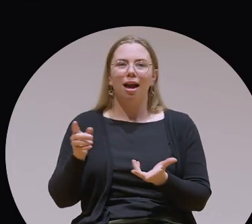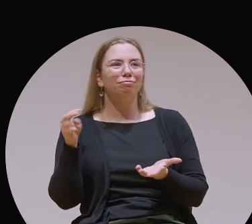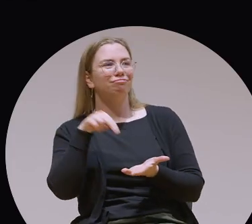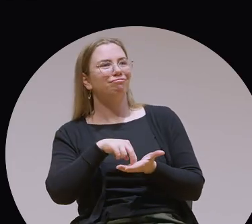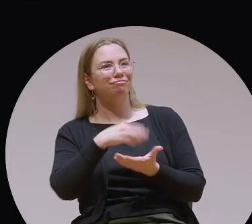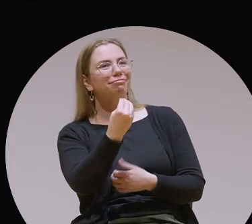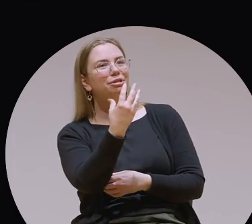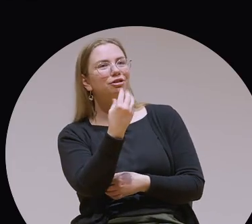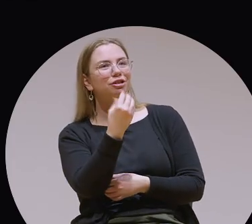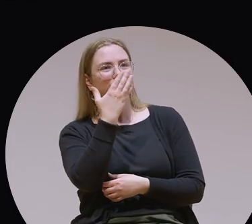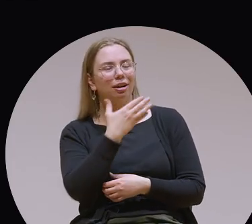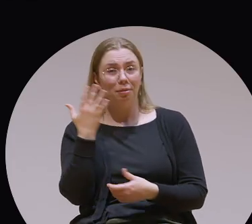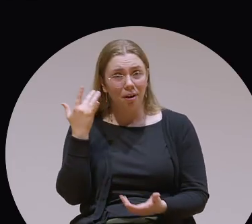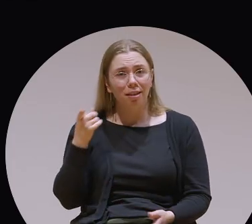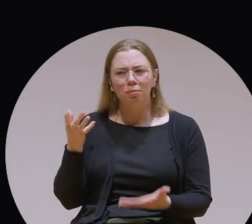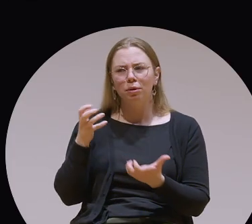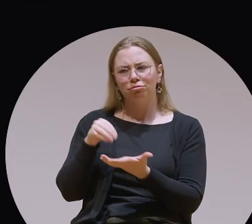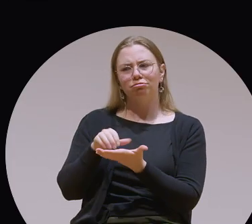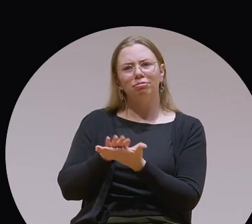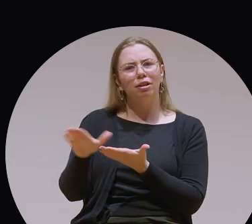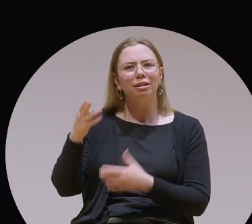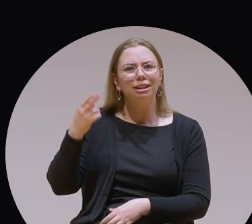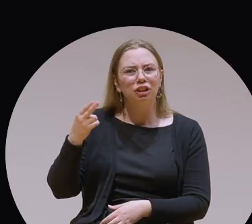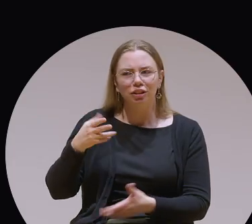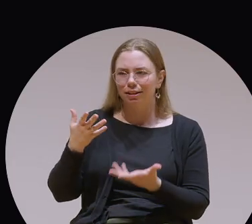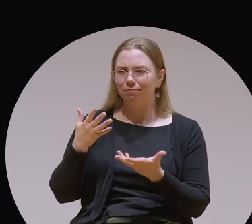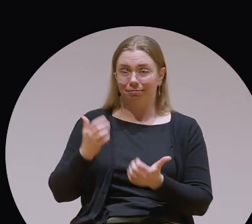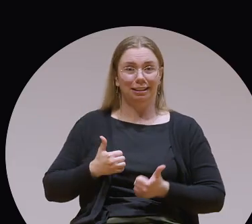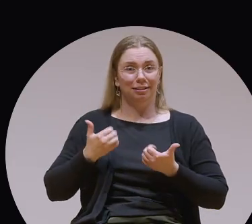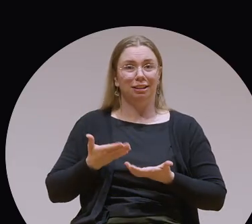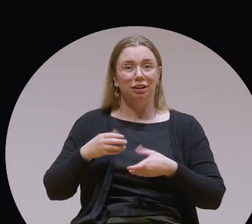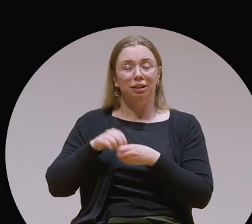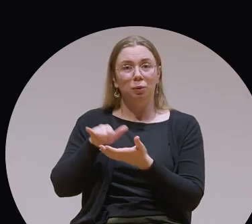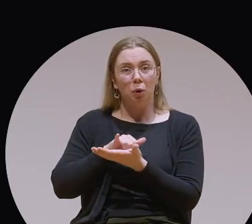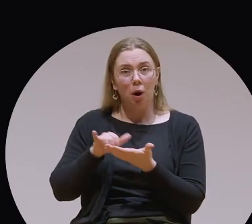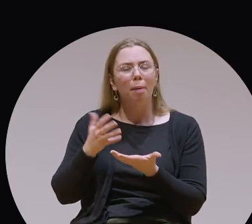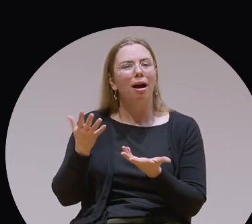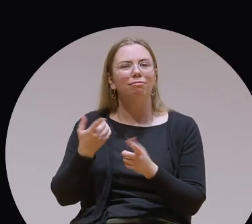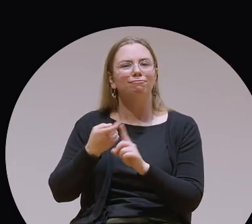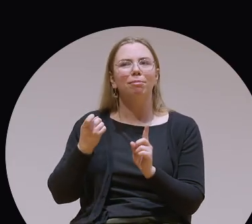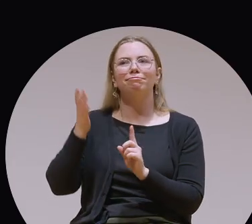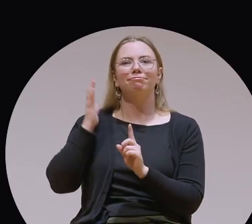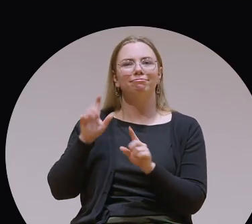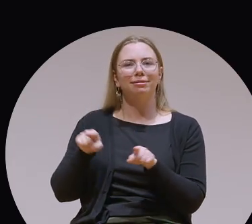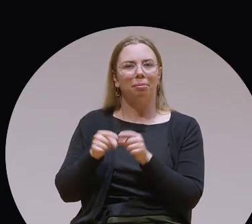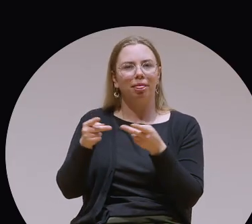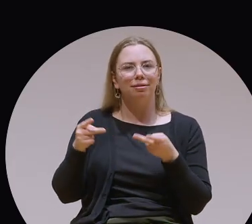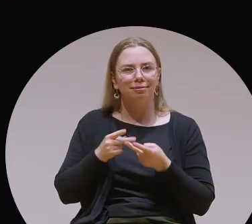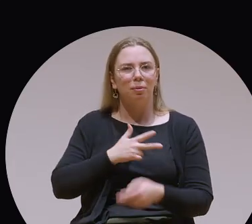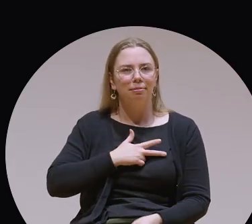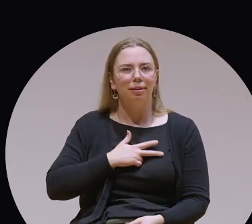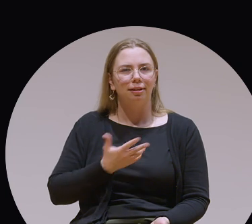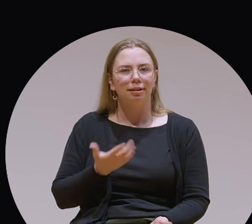culture as New Yorkers who came from the same place as this stela. And for me, that's emblematic of what provenance can